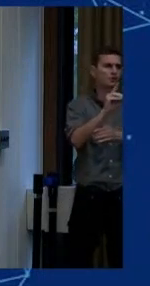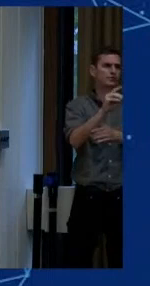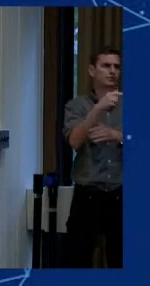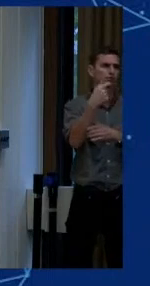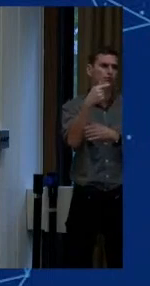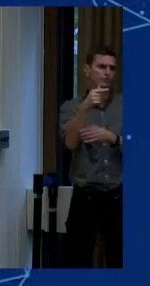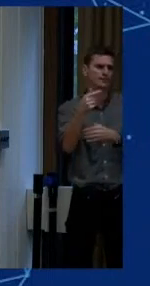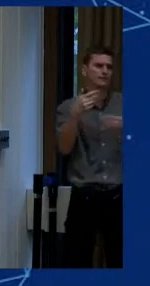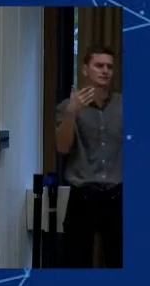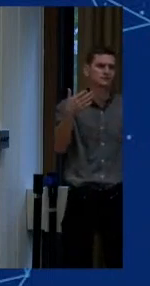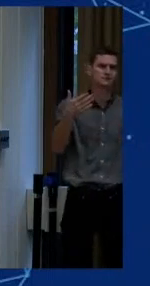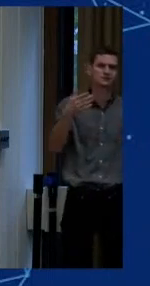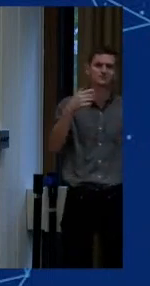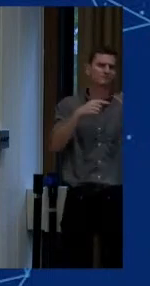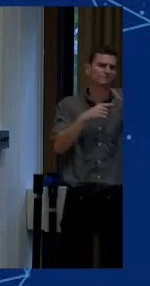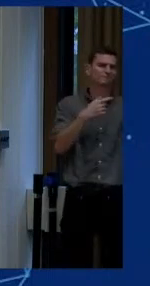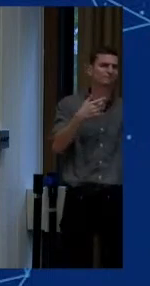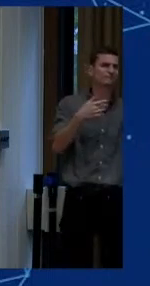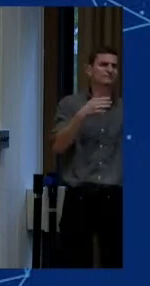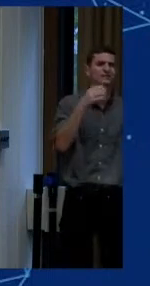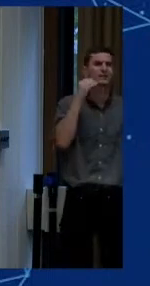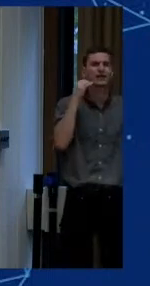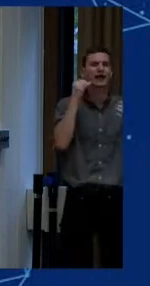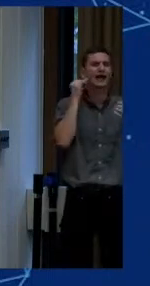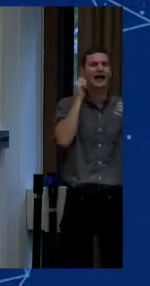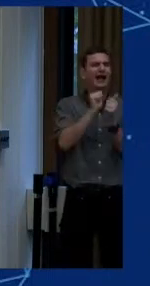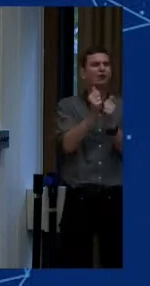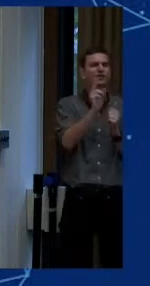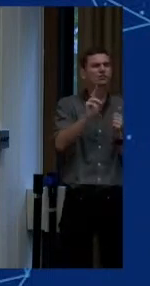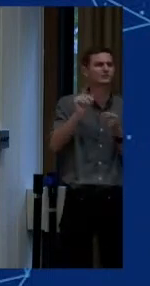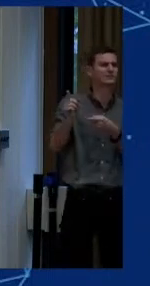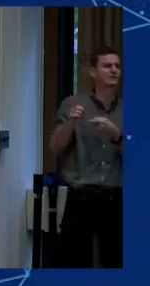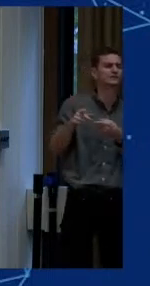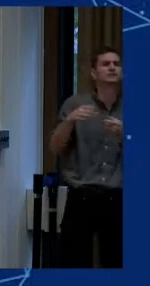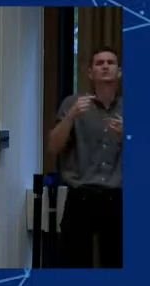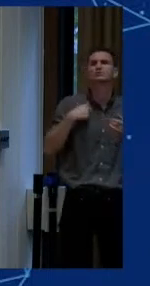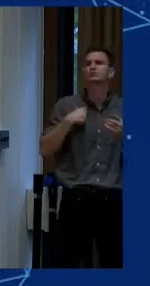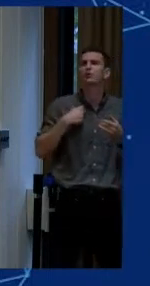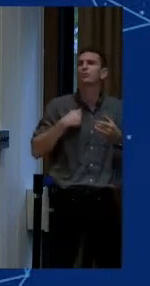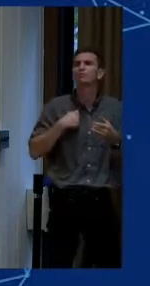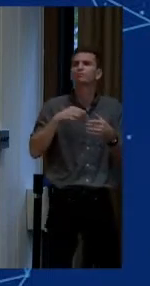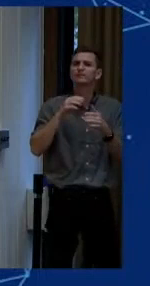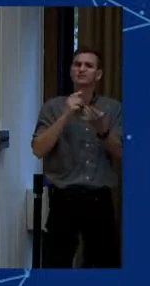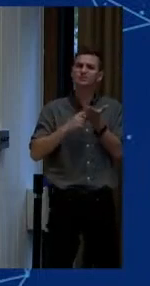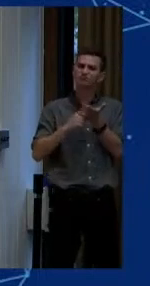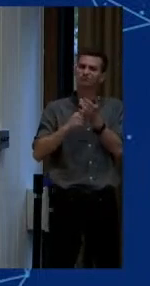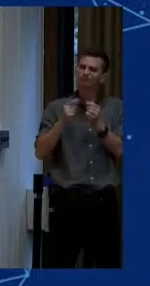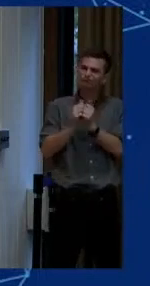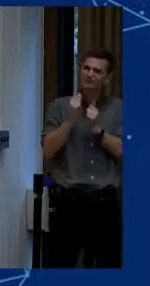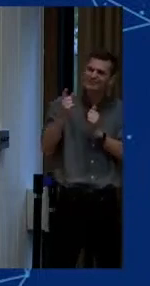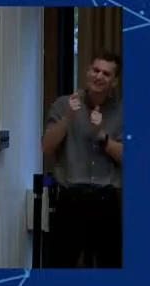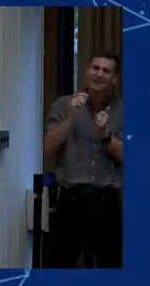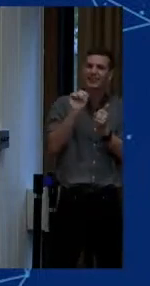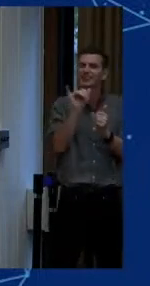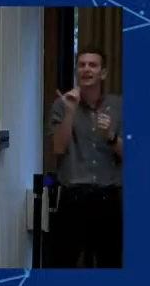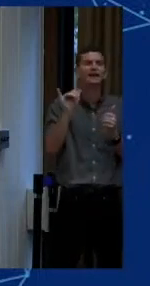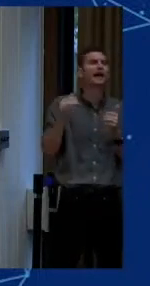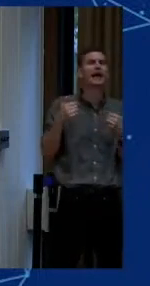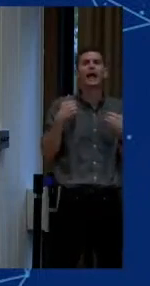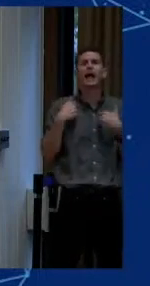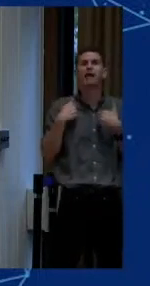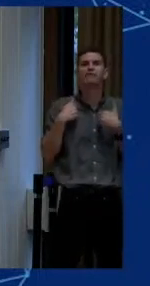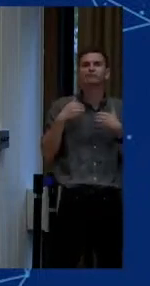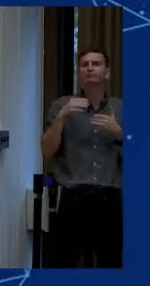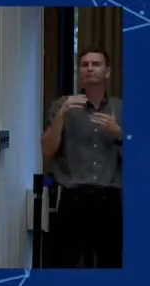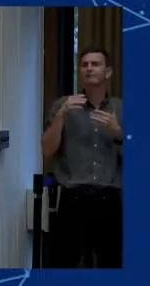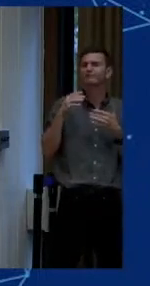but basically I spoke to it like I was asking a friend for advice, right? I need help planting a garden.